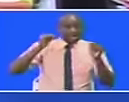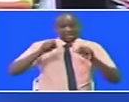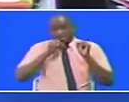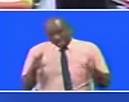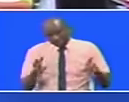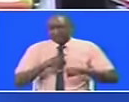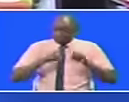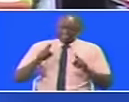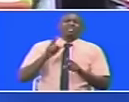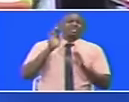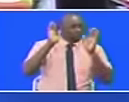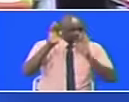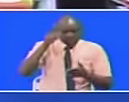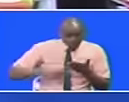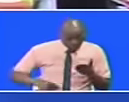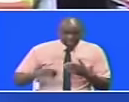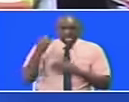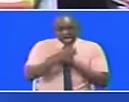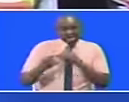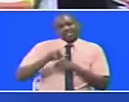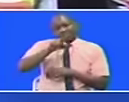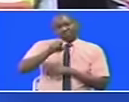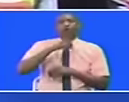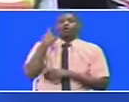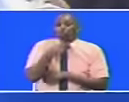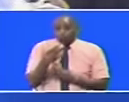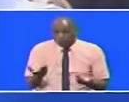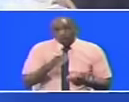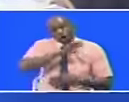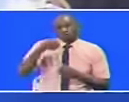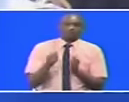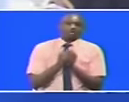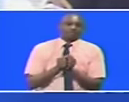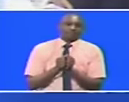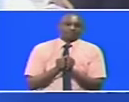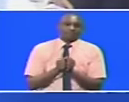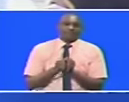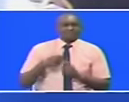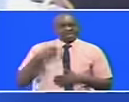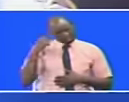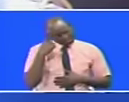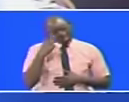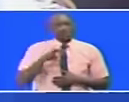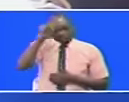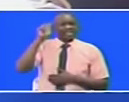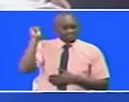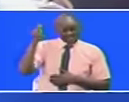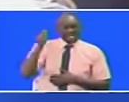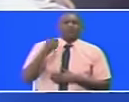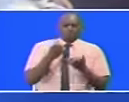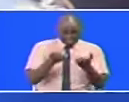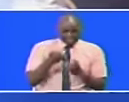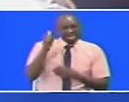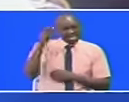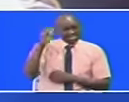end of the day, let us accept that this country belongs to all of us. I think in northern Kenya we need amani this time.